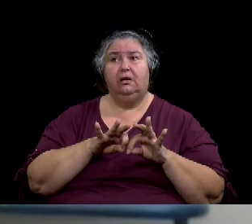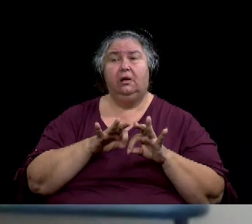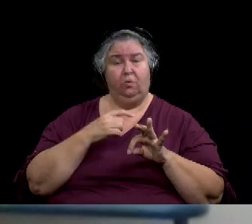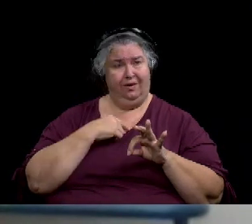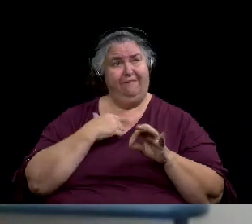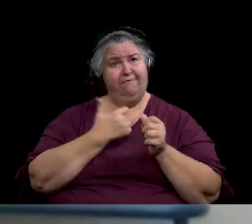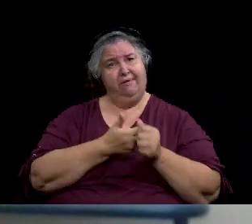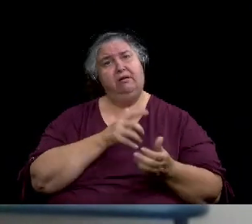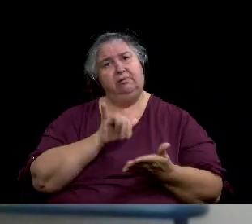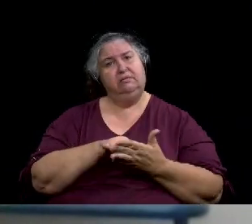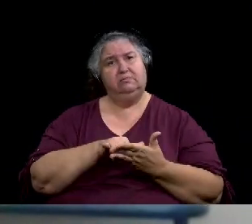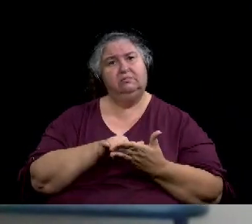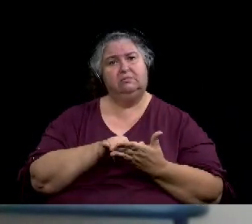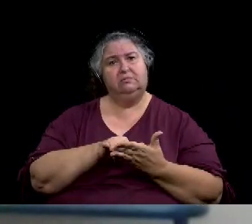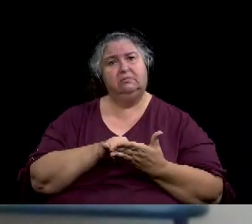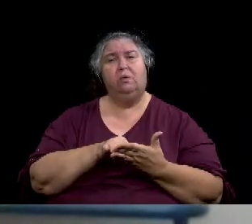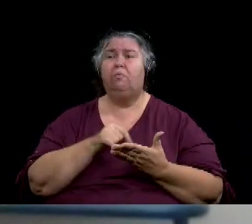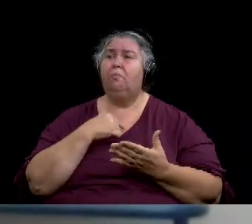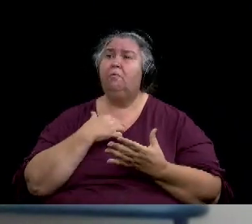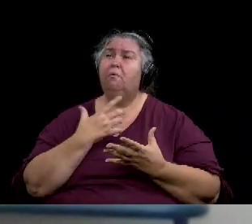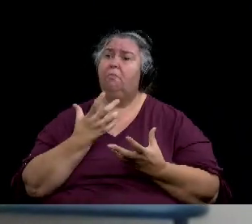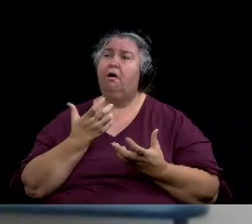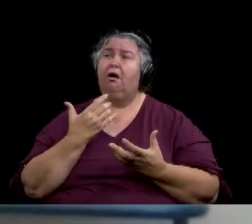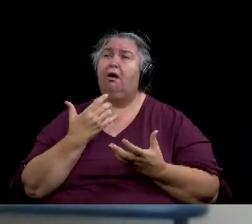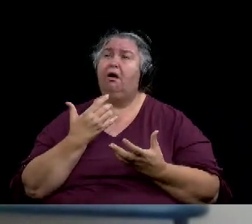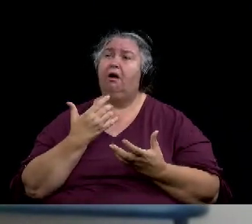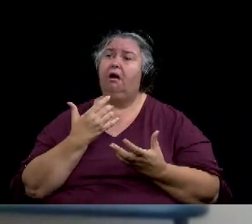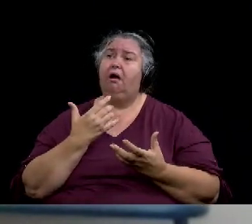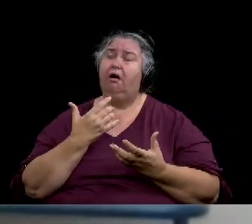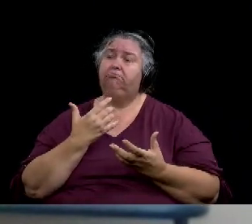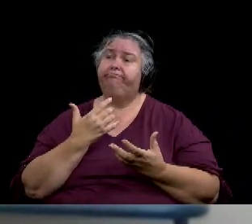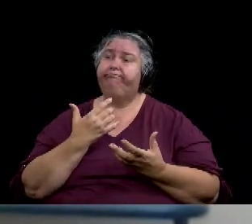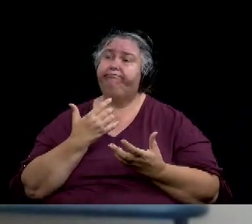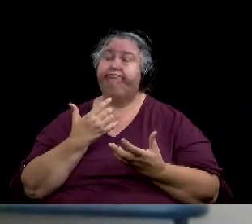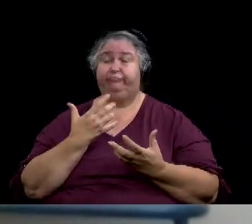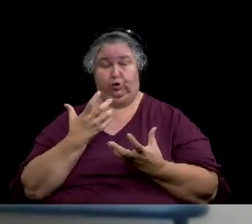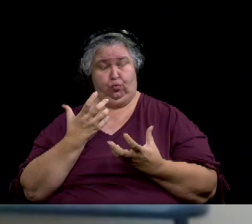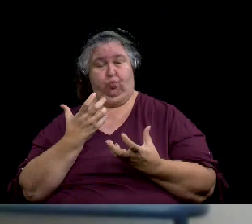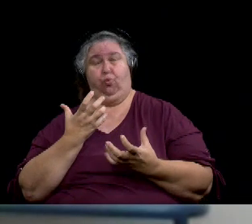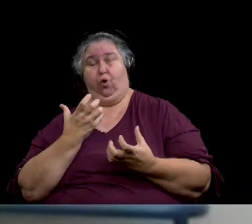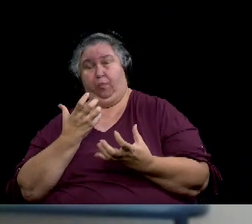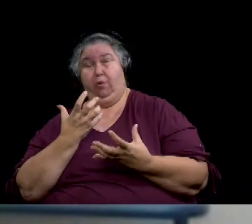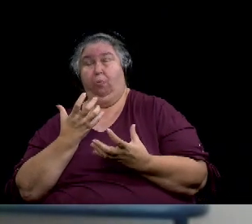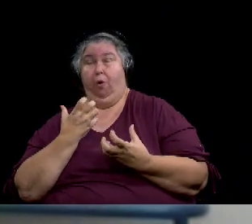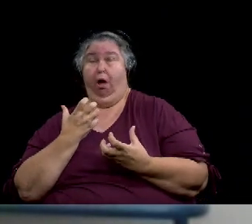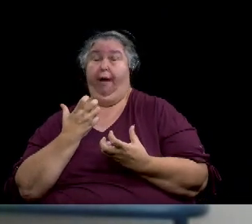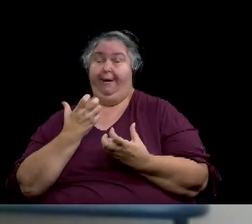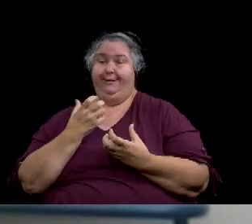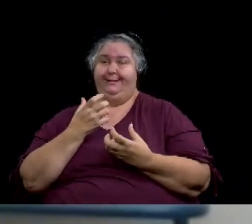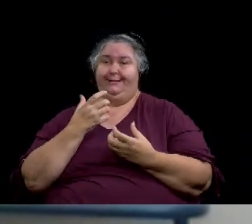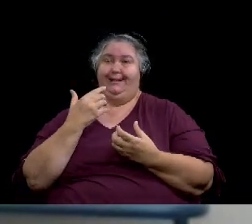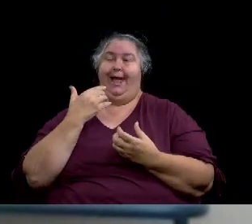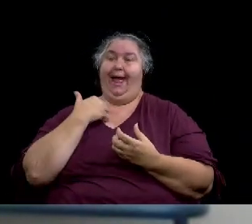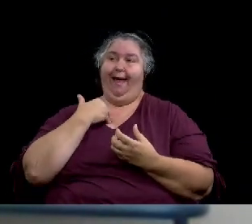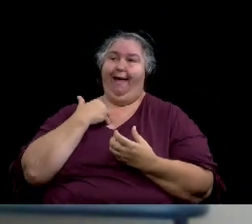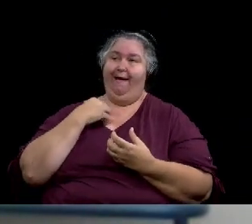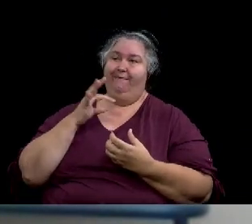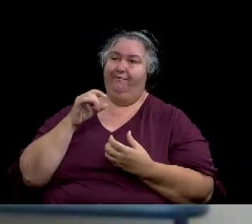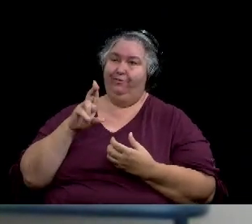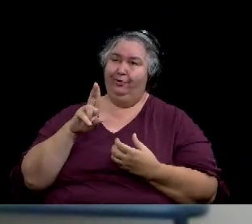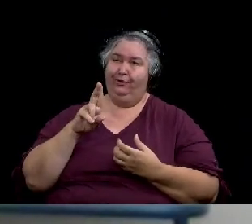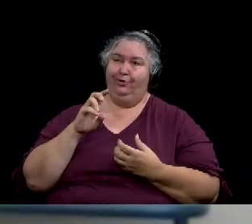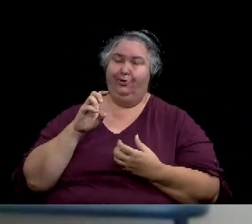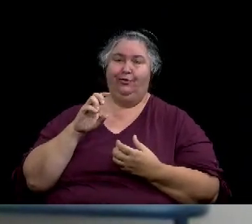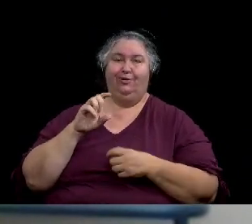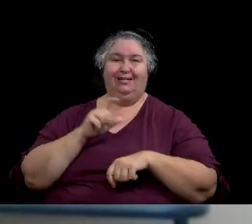things. We also want to have a very mild flu season this year, and so masking will help, social